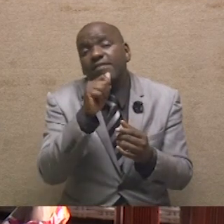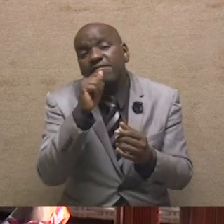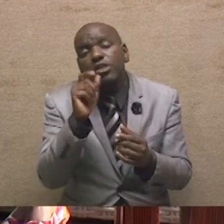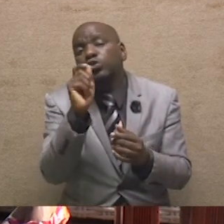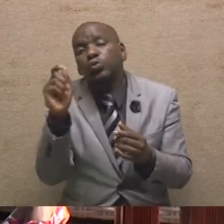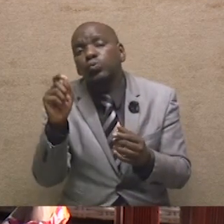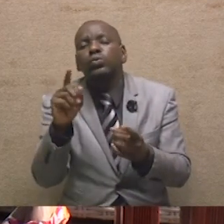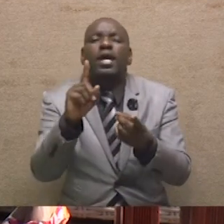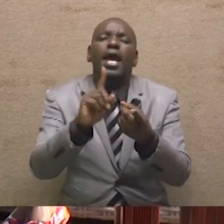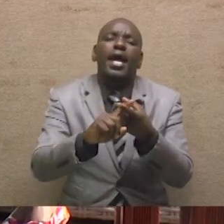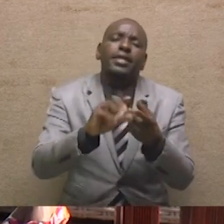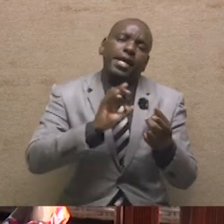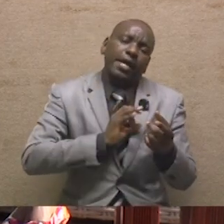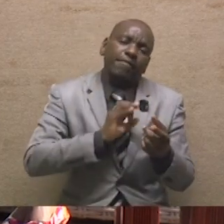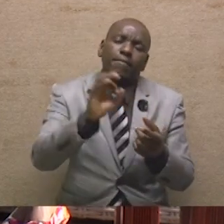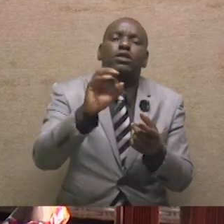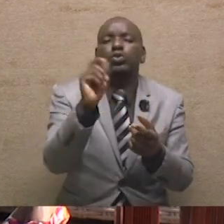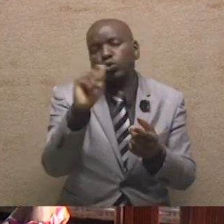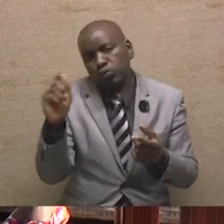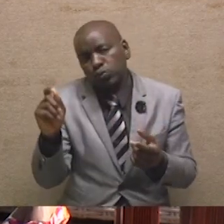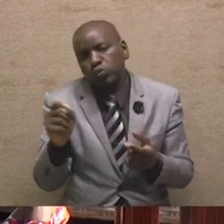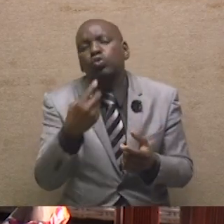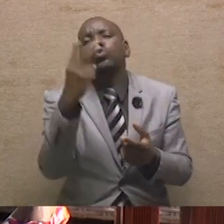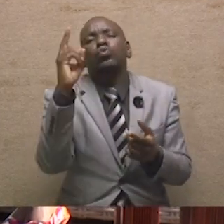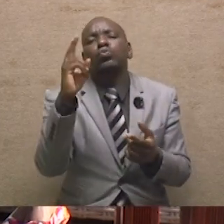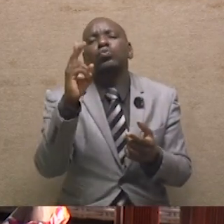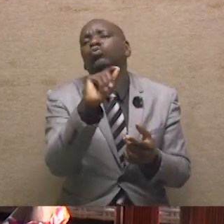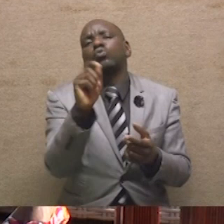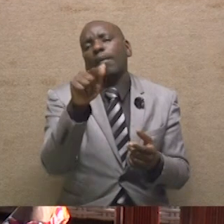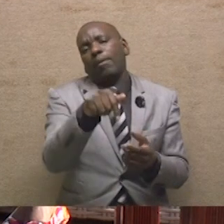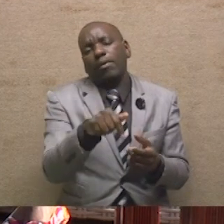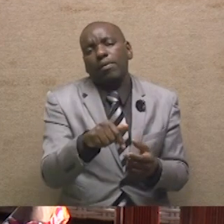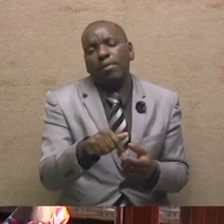Non-government and government school. Can we clear that before we go further into the discussion?